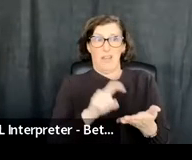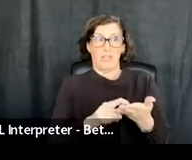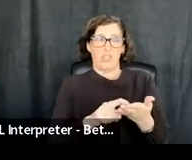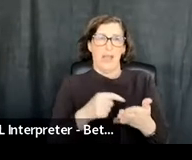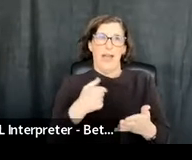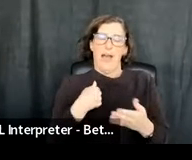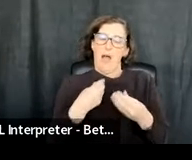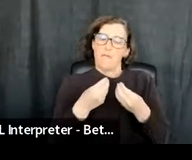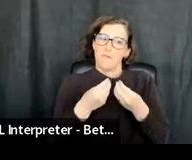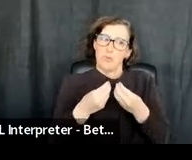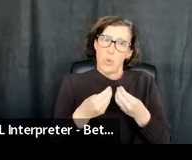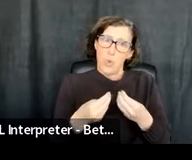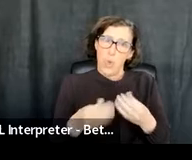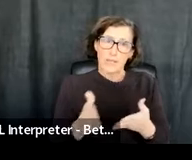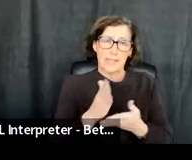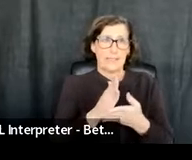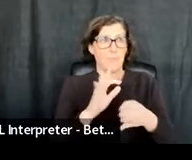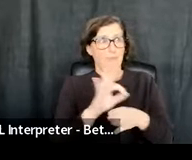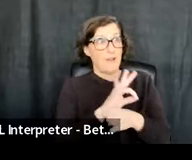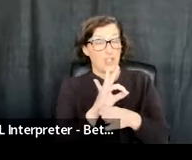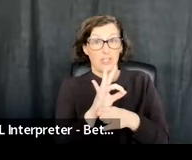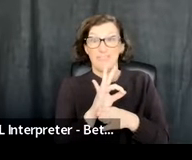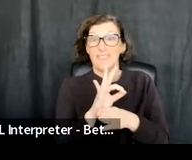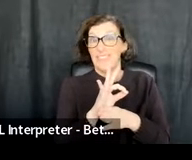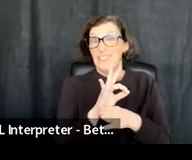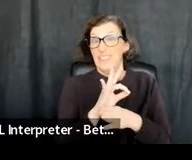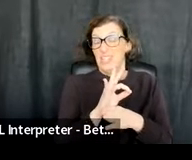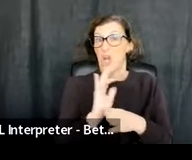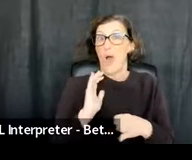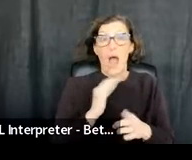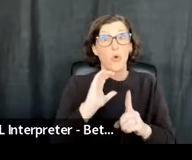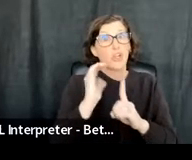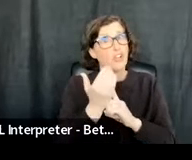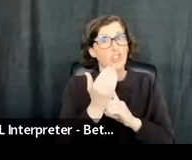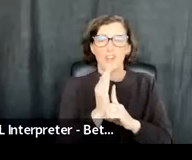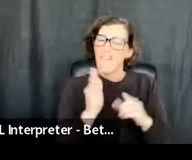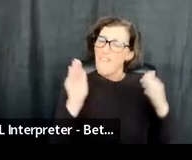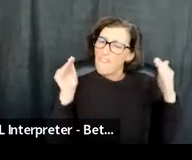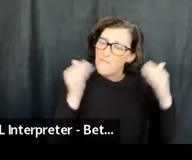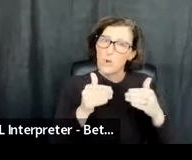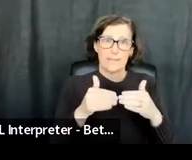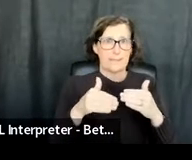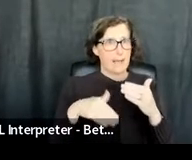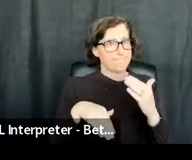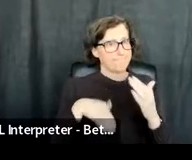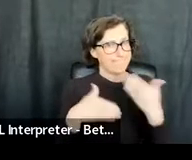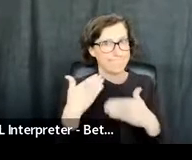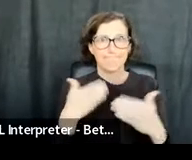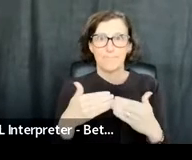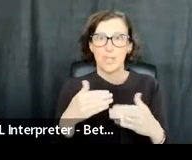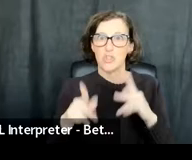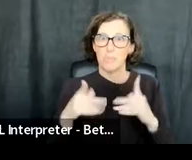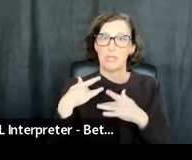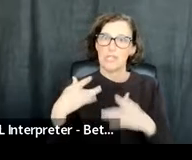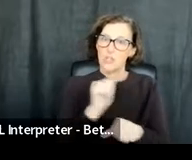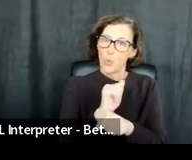they're concerned, our culture is very focused on productivity. And so people kind of push through injuries and pain, and